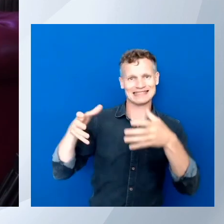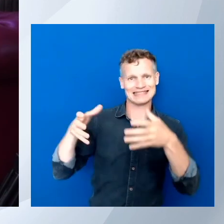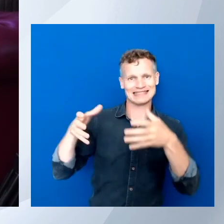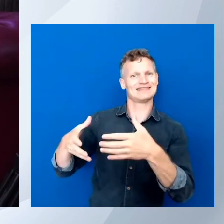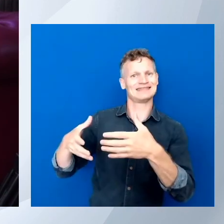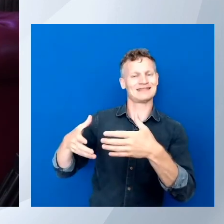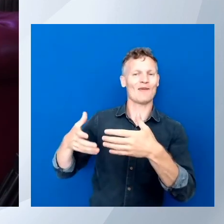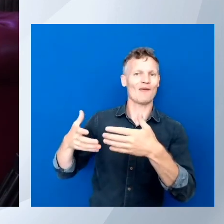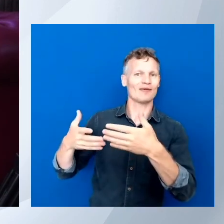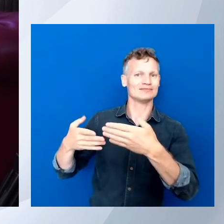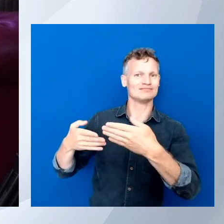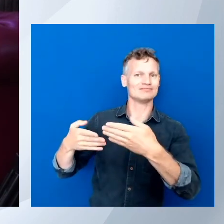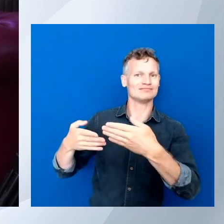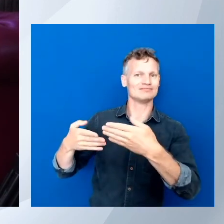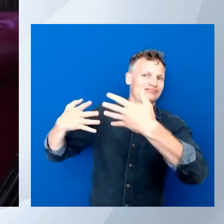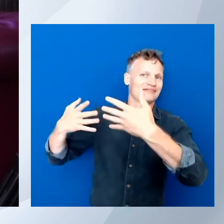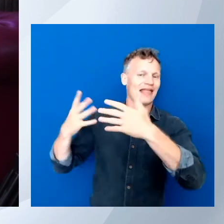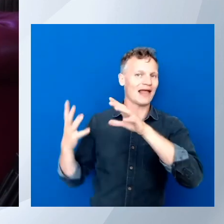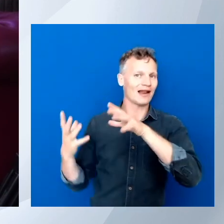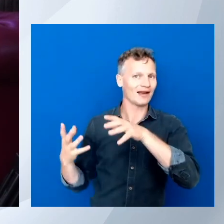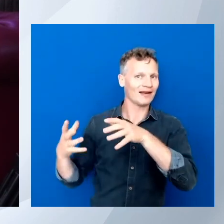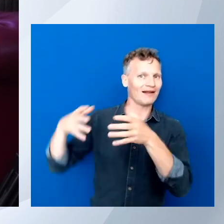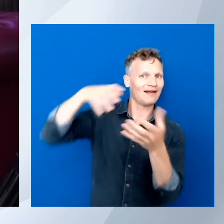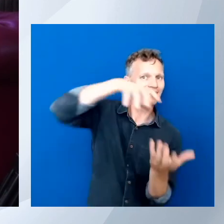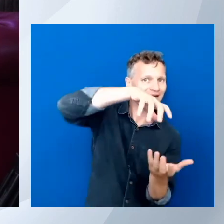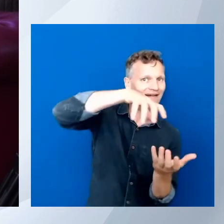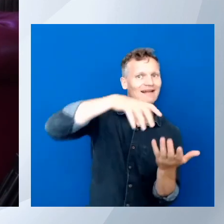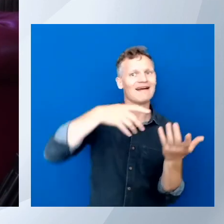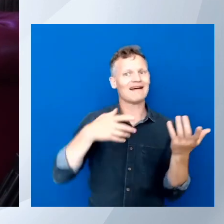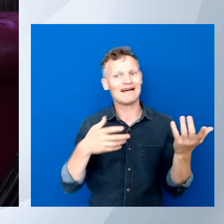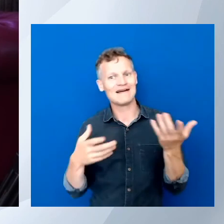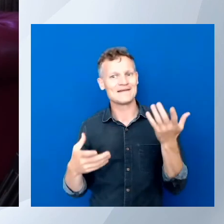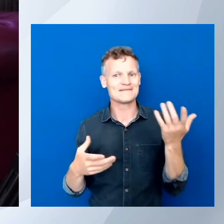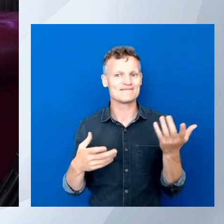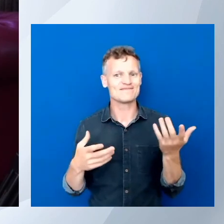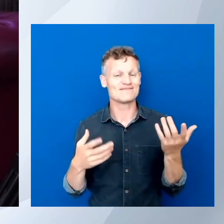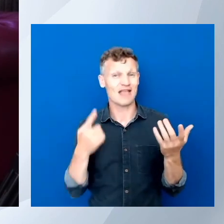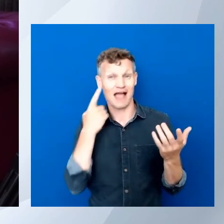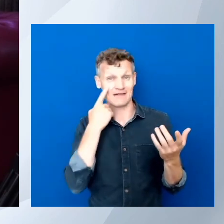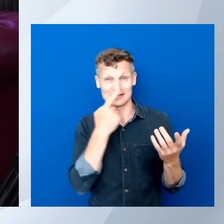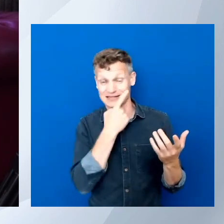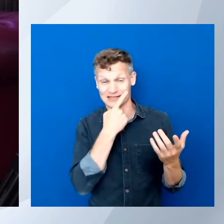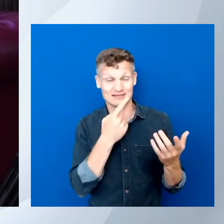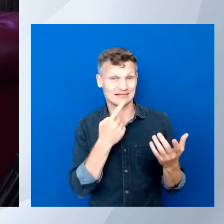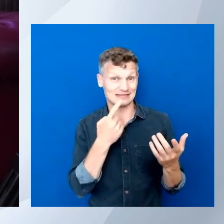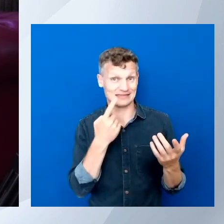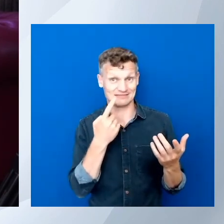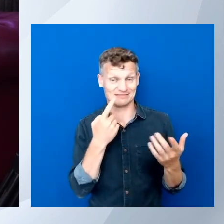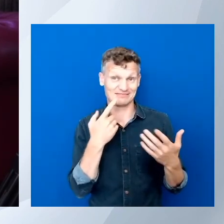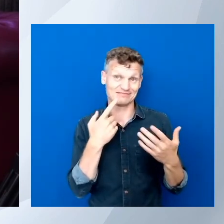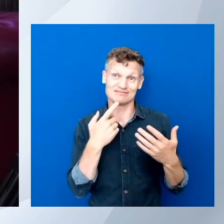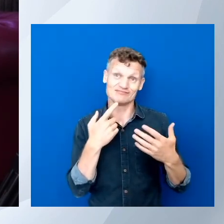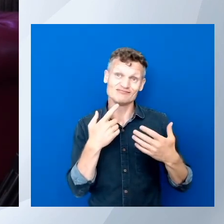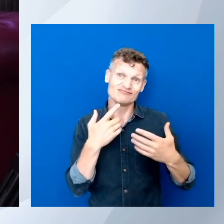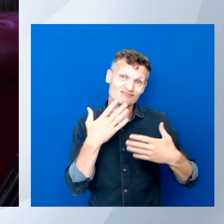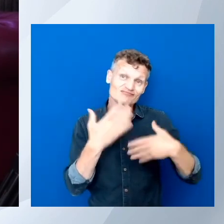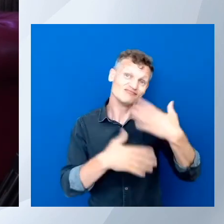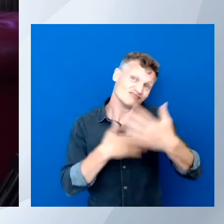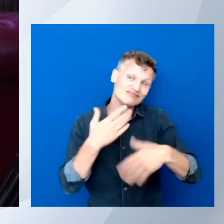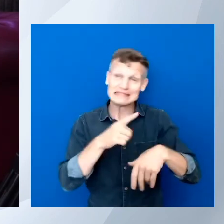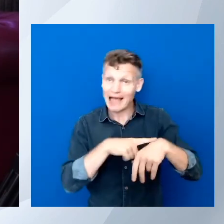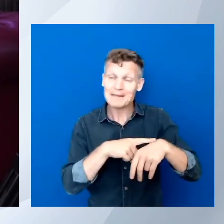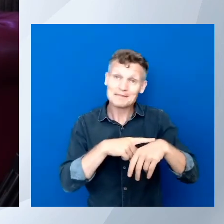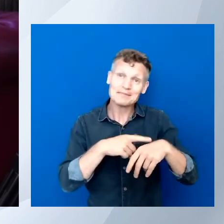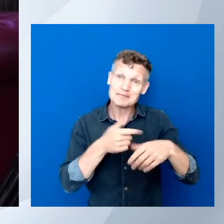If you iterate like each time, which is obviously a good thing because it will get better over time, you will get better, the model will be